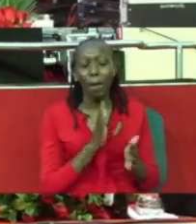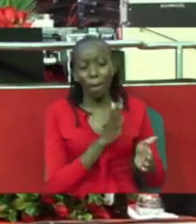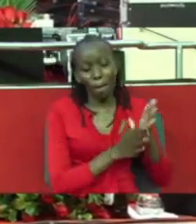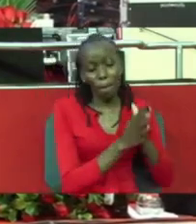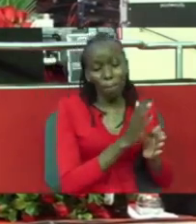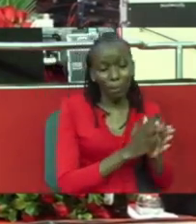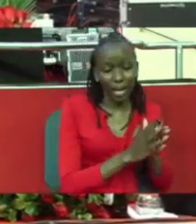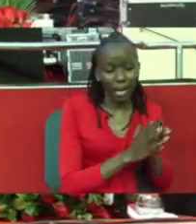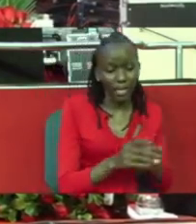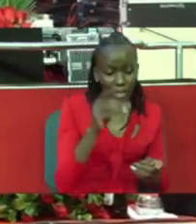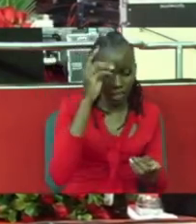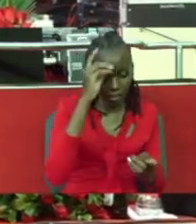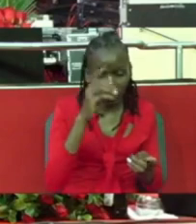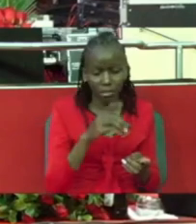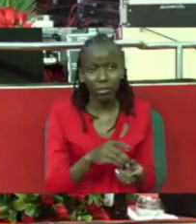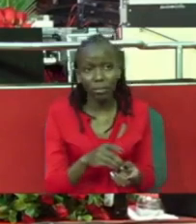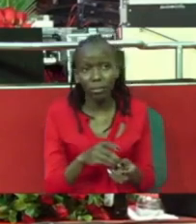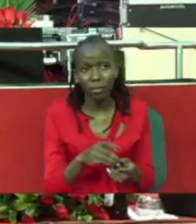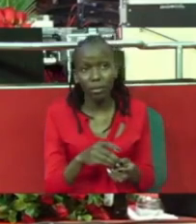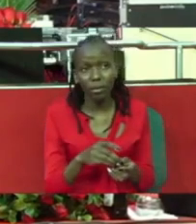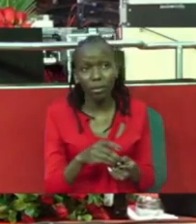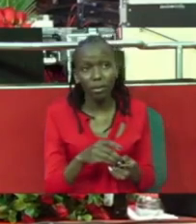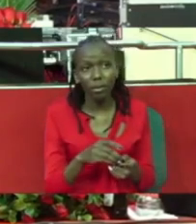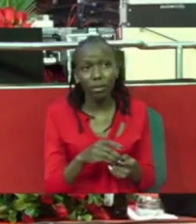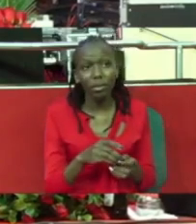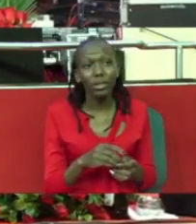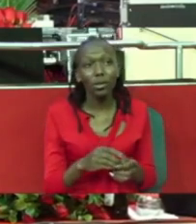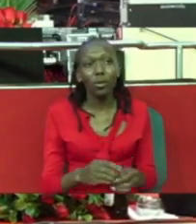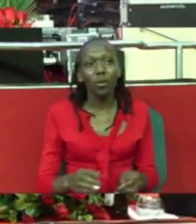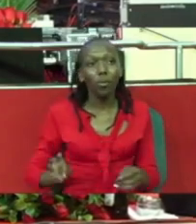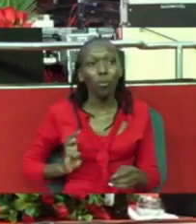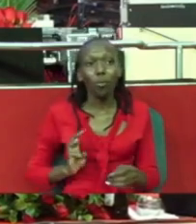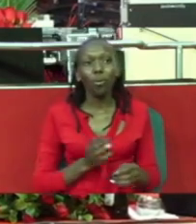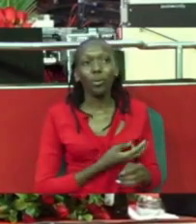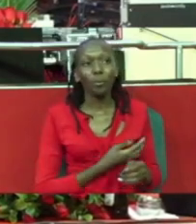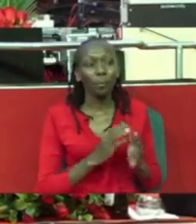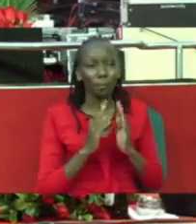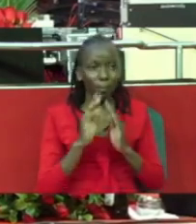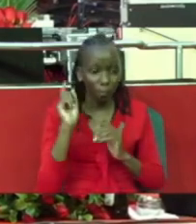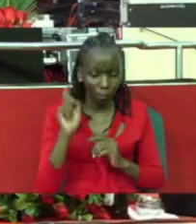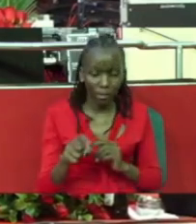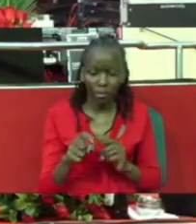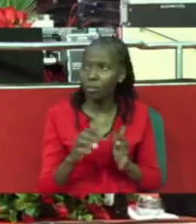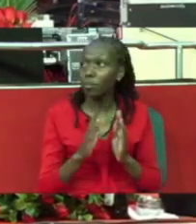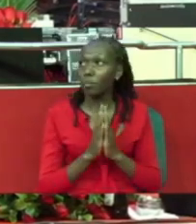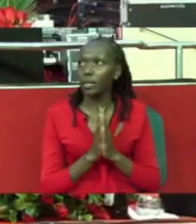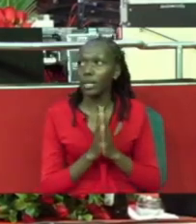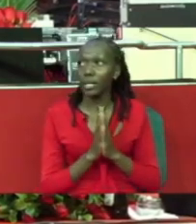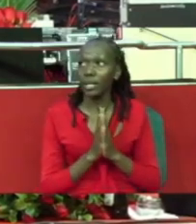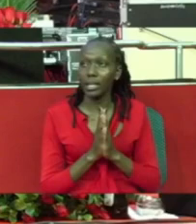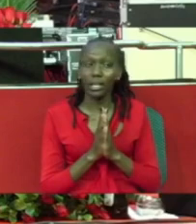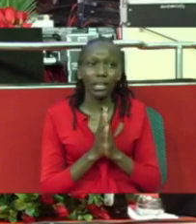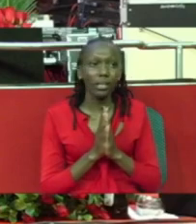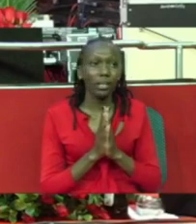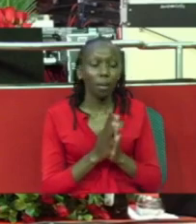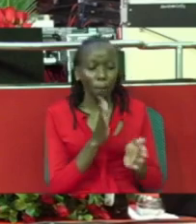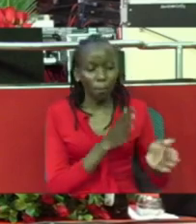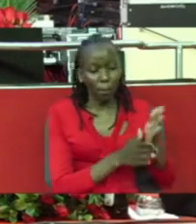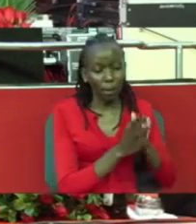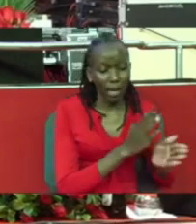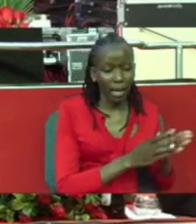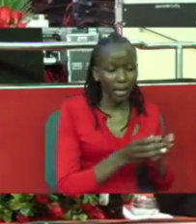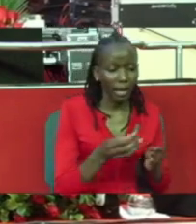tuzalisha tumaini la taifa letu. We must burn the destiny of the church. Ni lazima tuzalisha hatima ya kanisa. We must burn our own destiny. Ni lazima